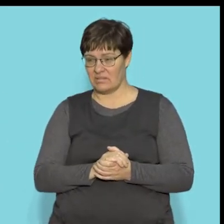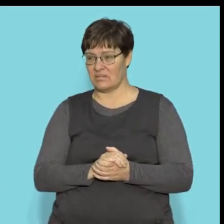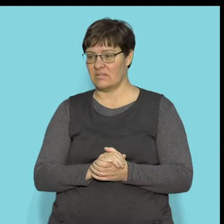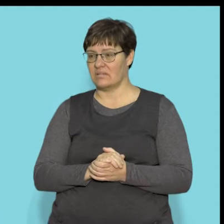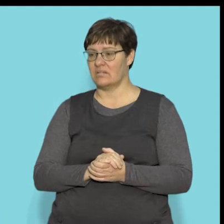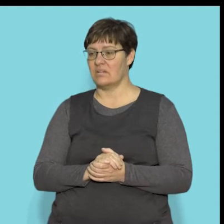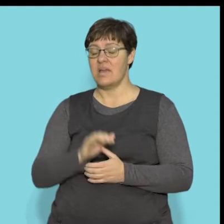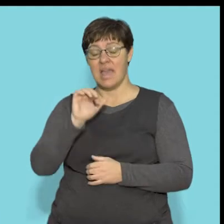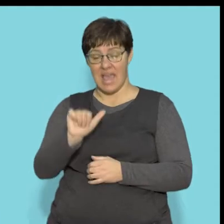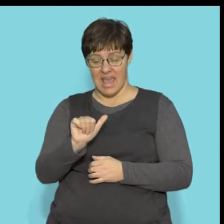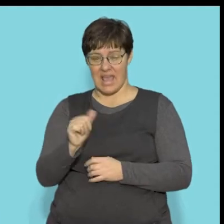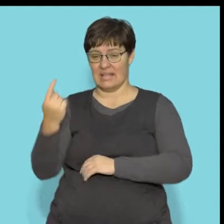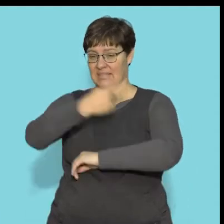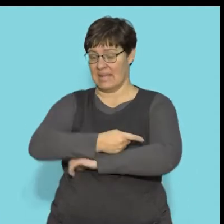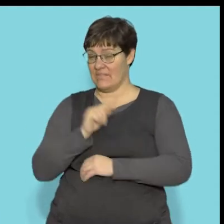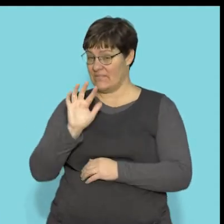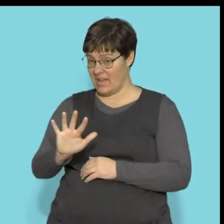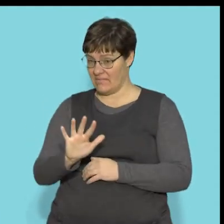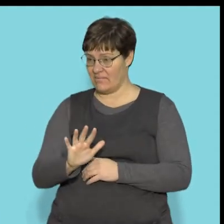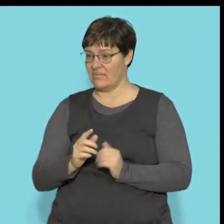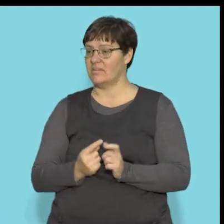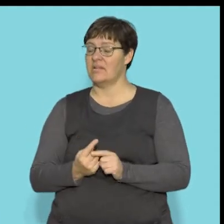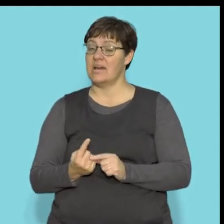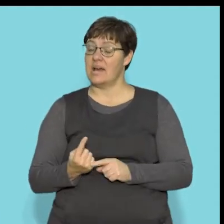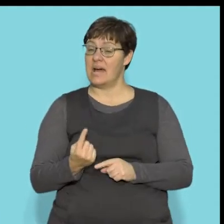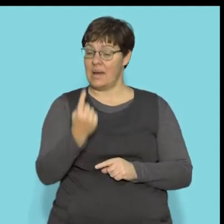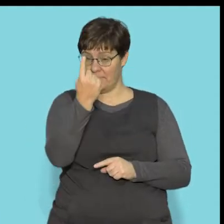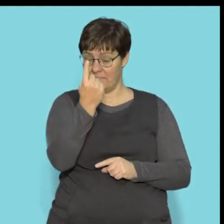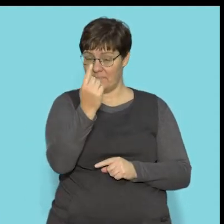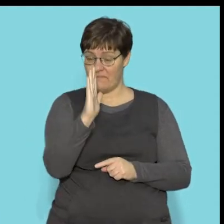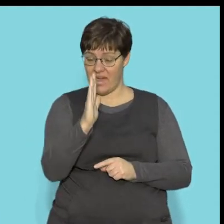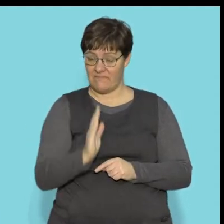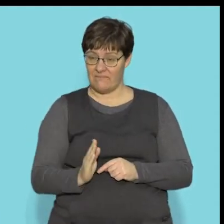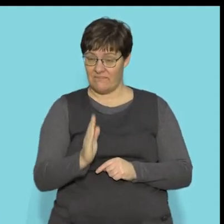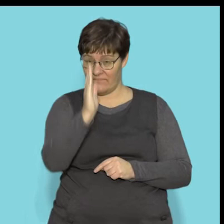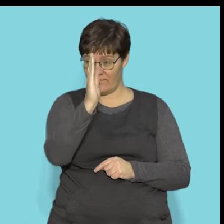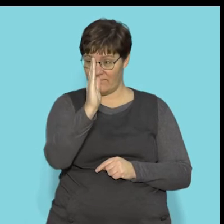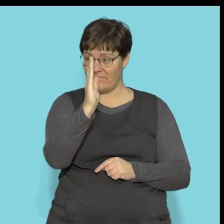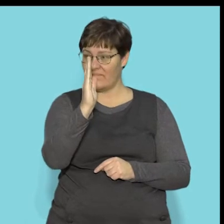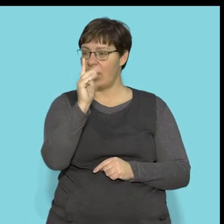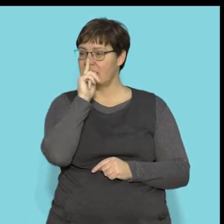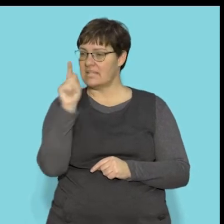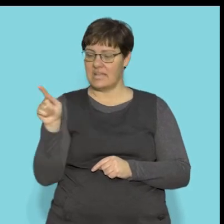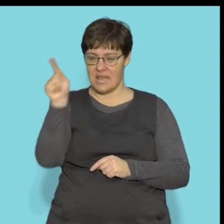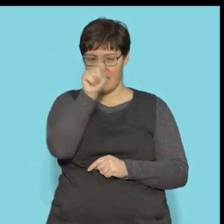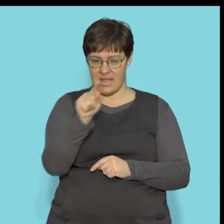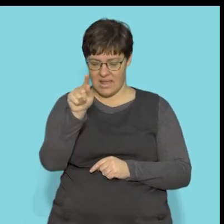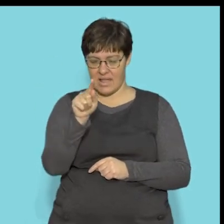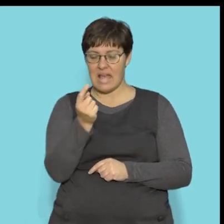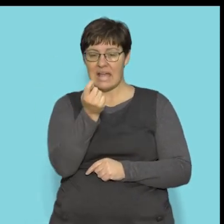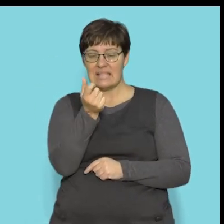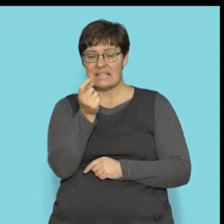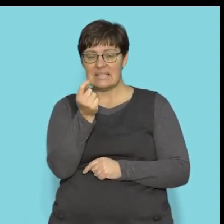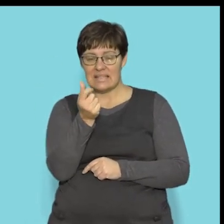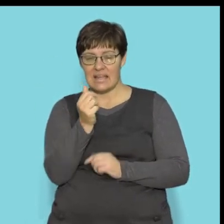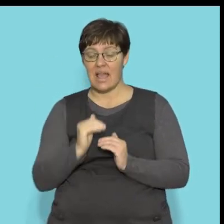5, I go up at 5, and I have to see that my